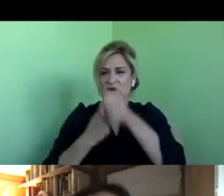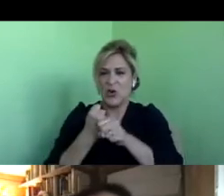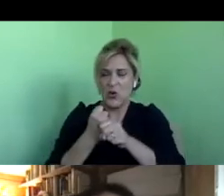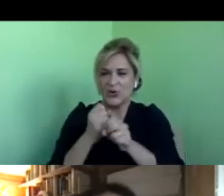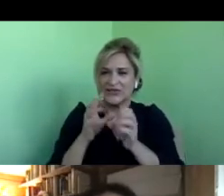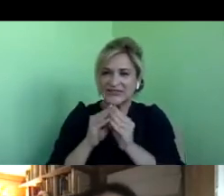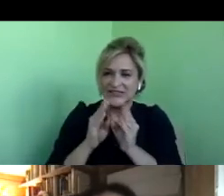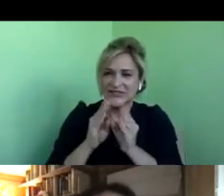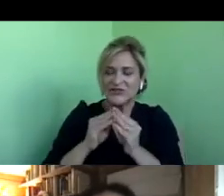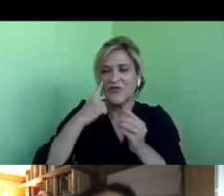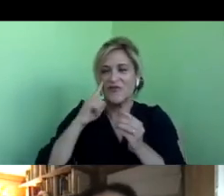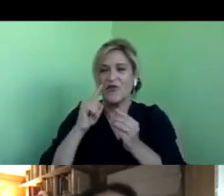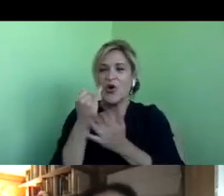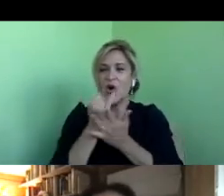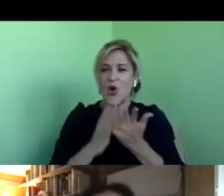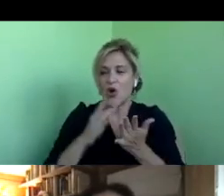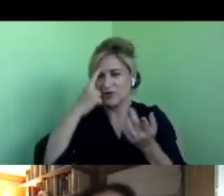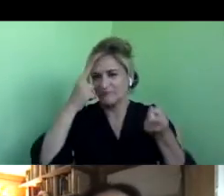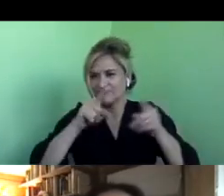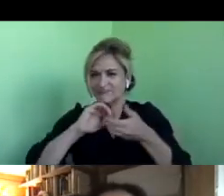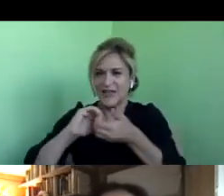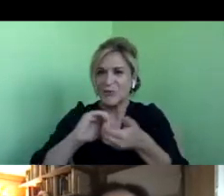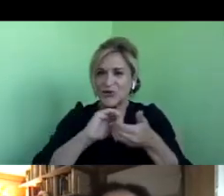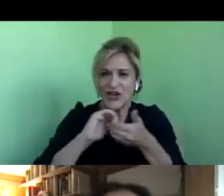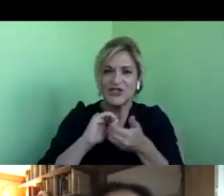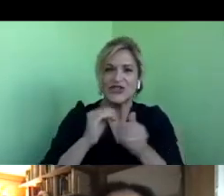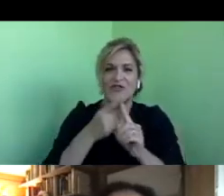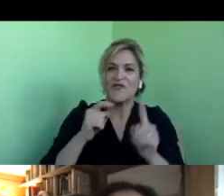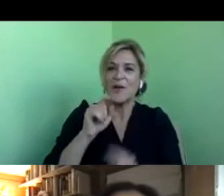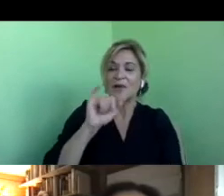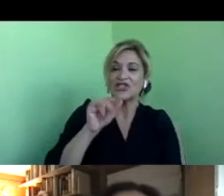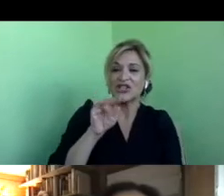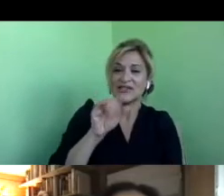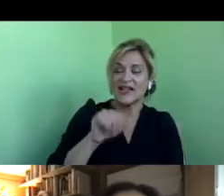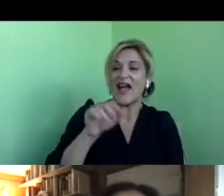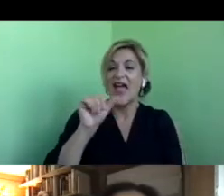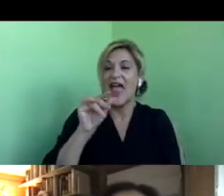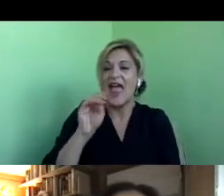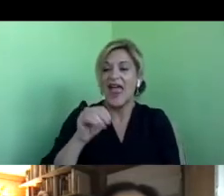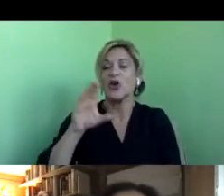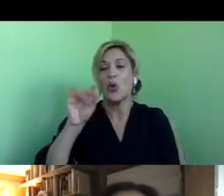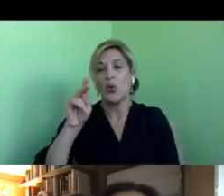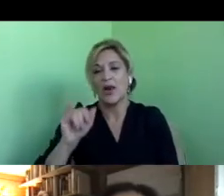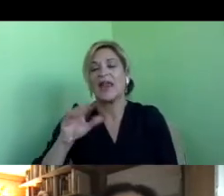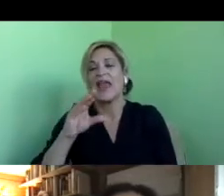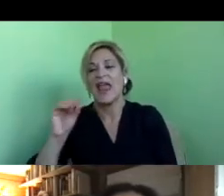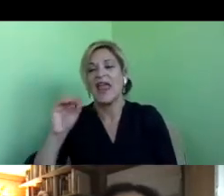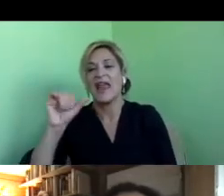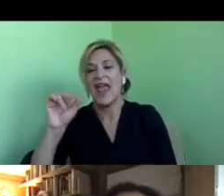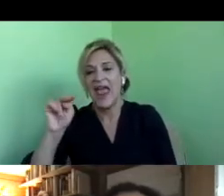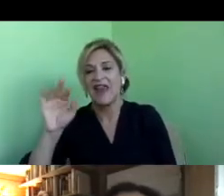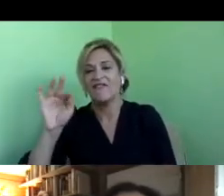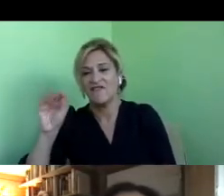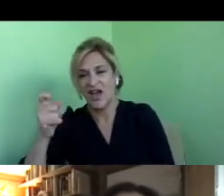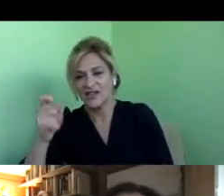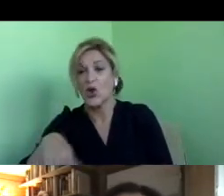artist collaborations conceived by curators Jessica A. Cooley and Anne M. Fox, who are behind the scenes with us today. Please be sure